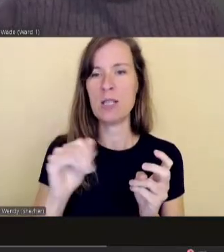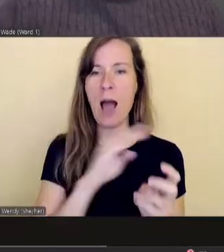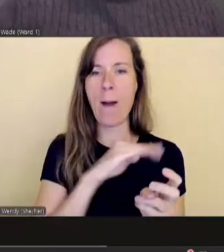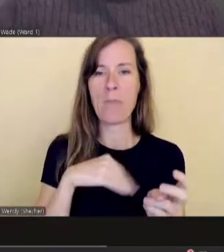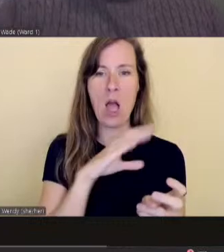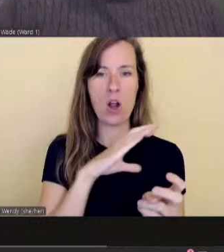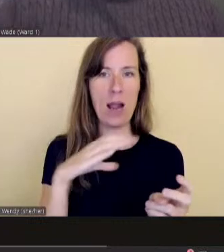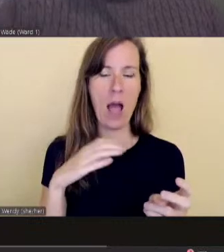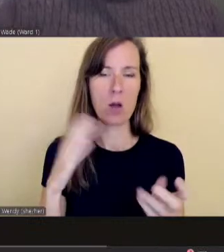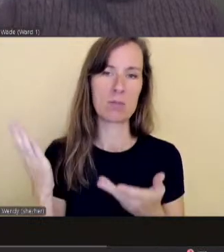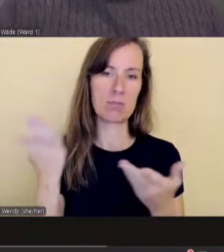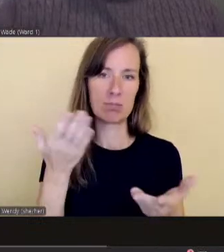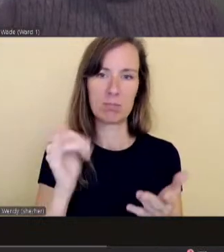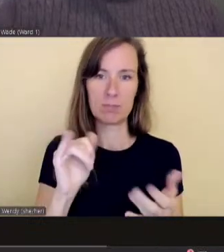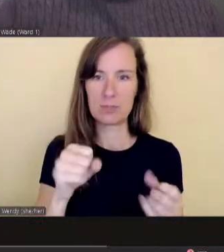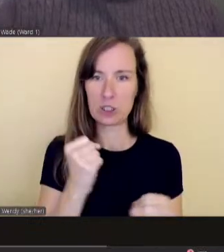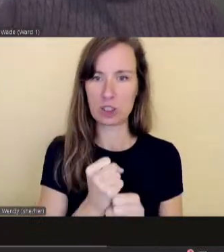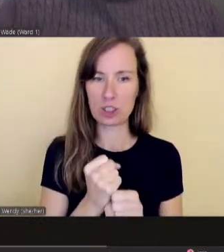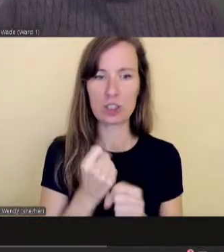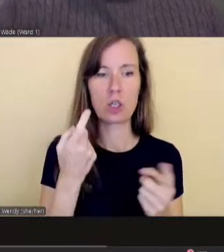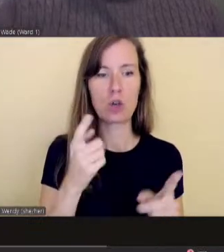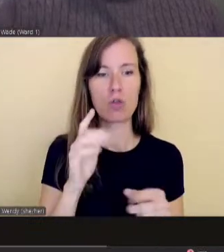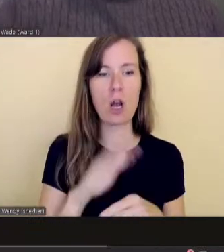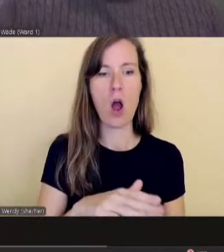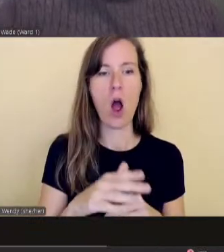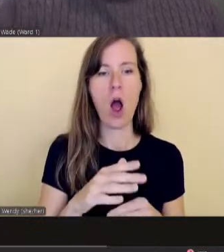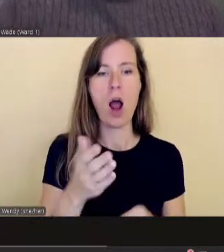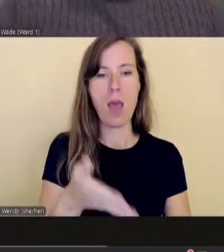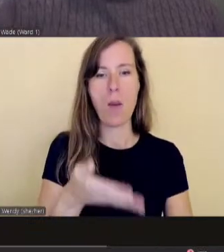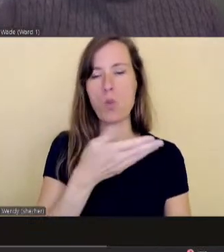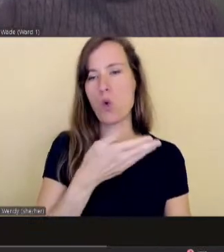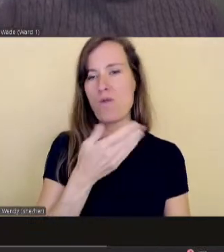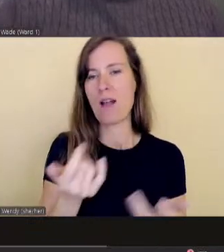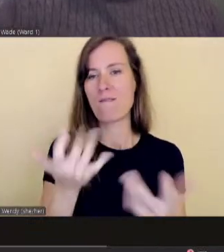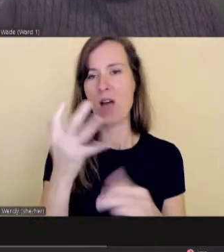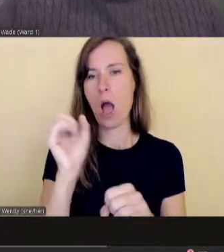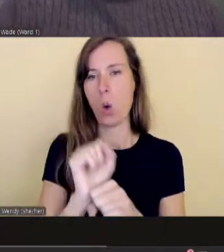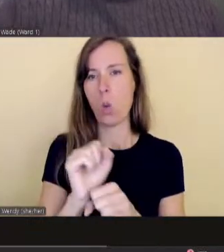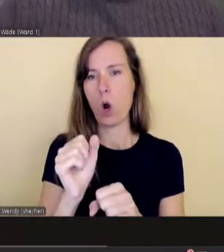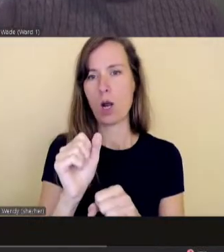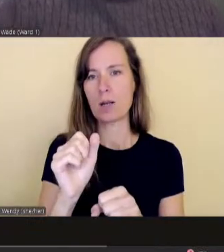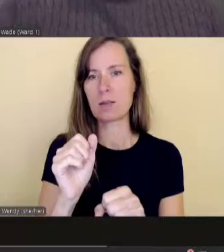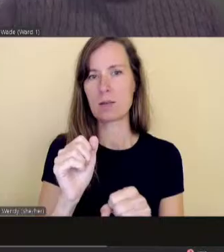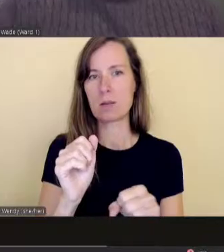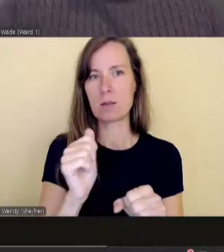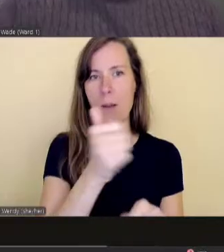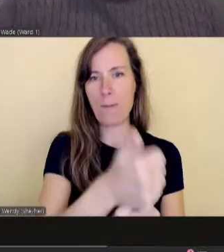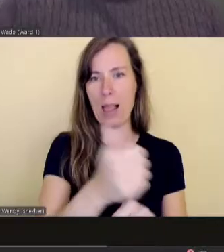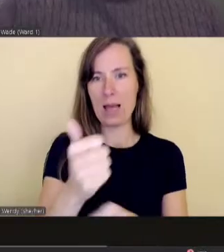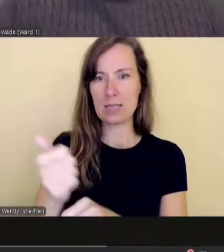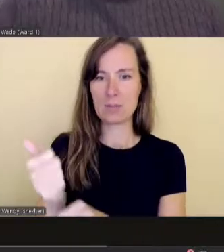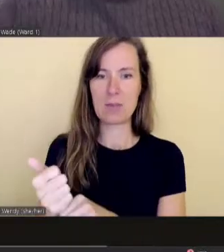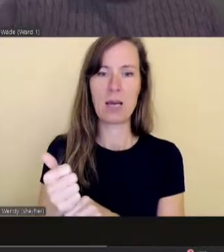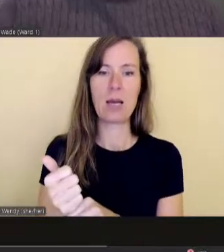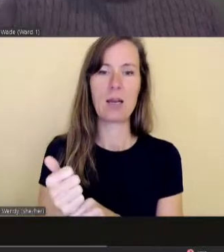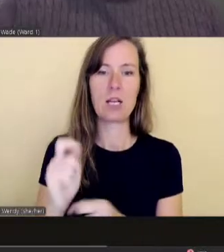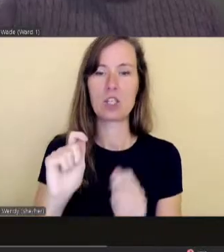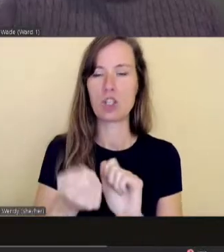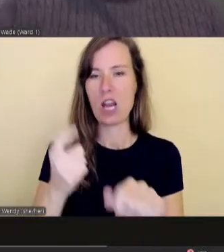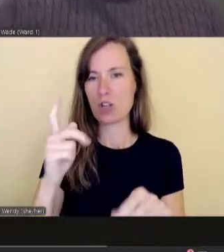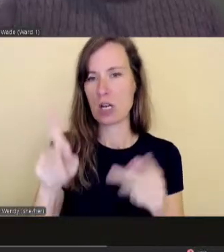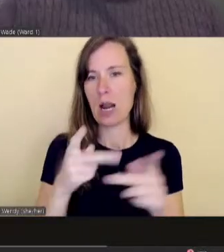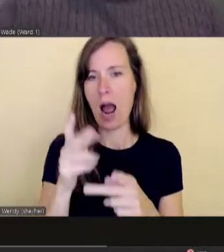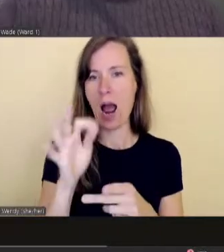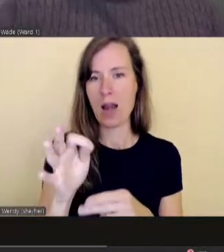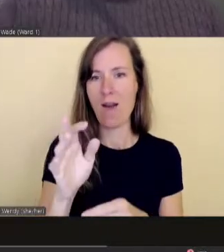improving the firework placement and changing the type of fireworks and ensure a smaller fallout radius. I'm confident that the